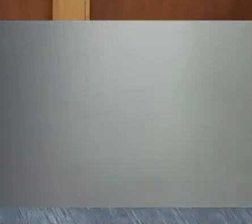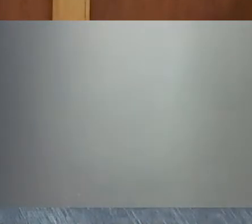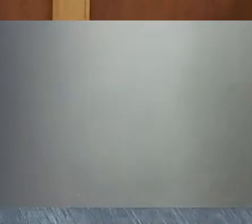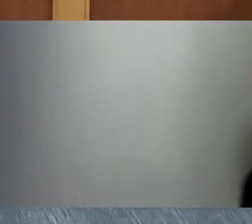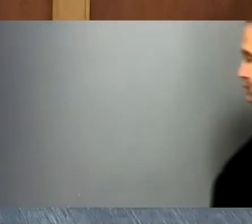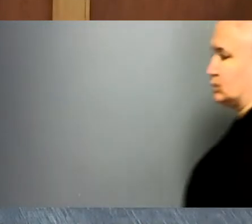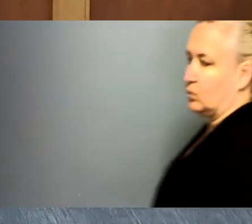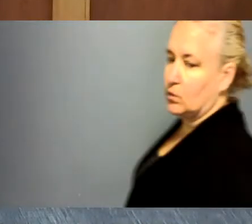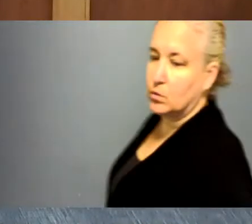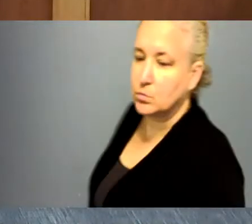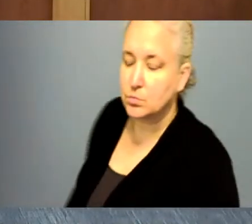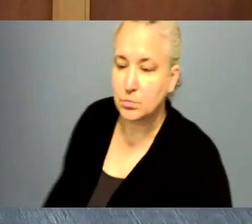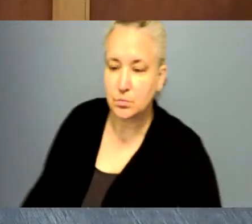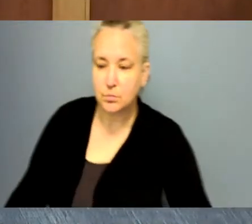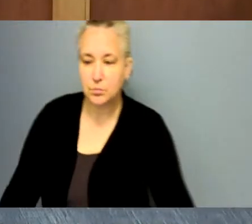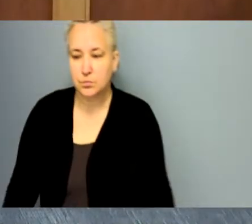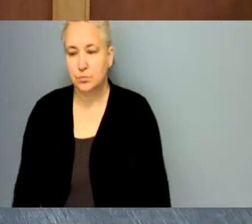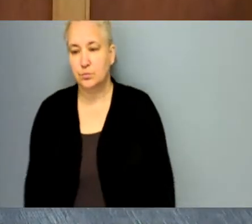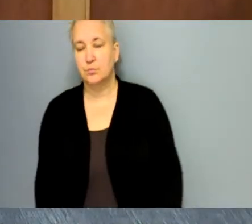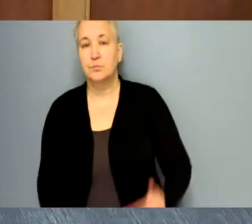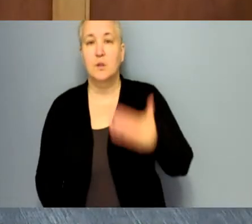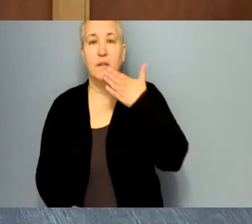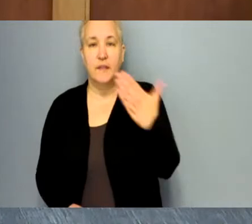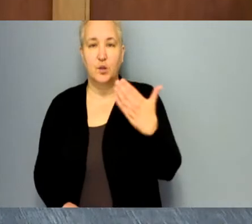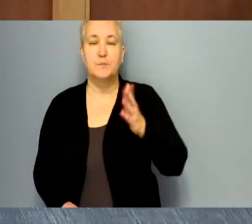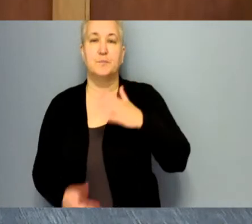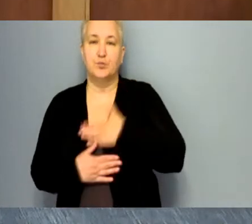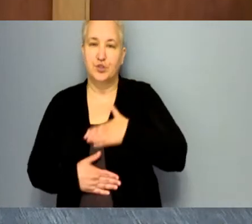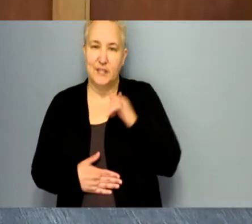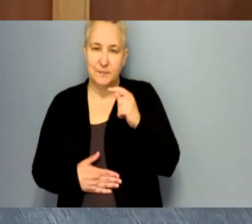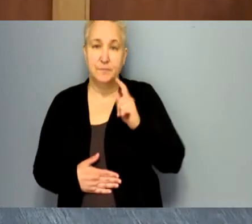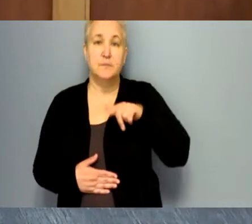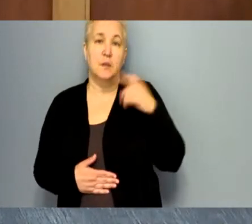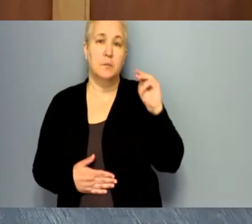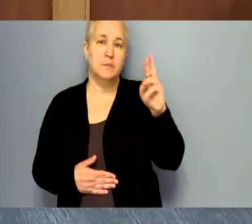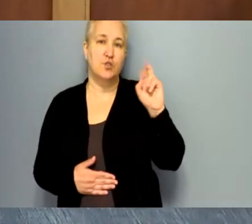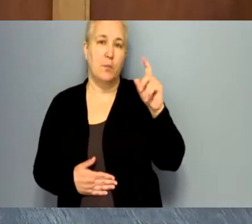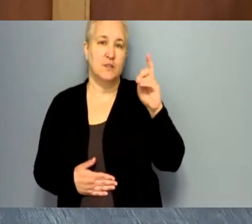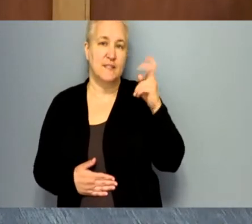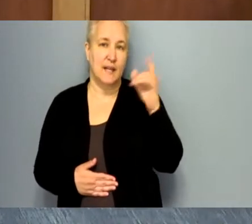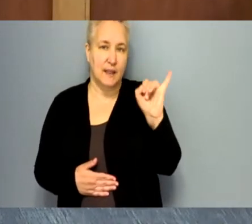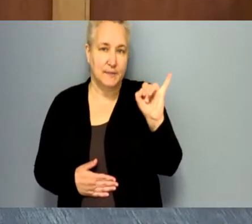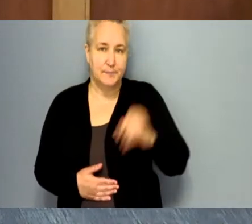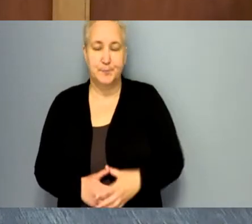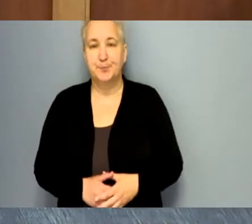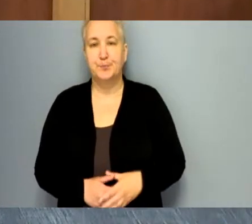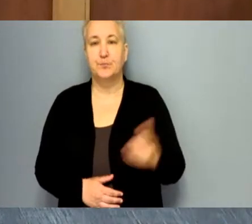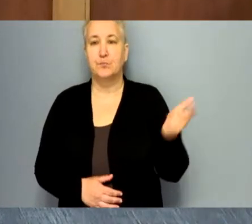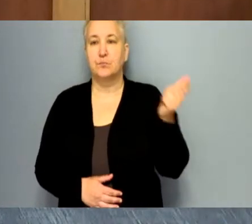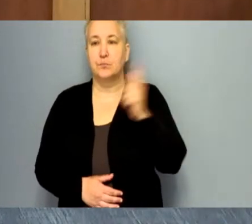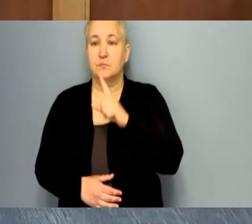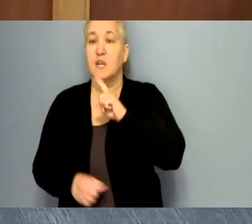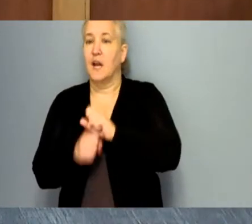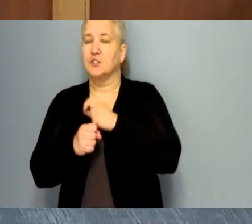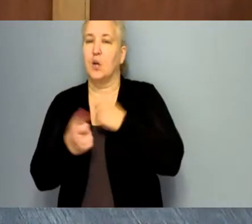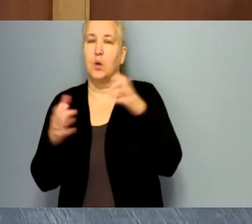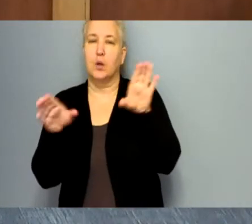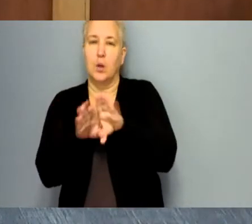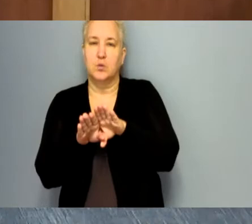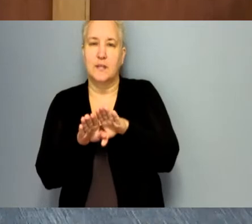Thank you. Appreciate it. Commissioner Marseglia? Okay, thank you. Just want to close out actually with a